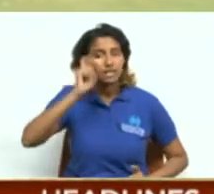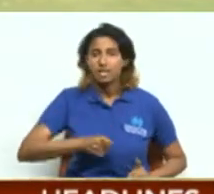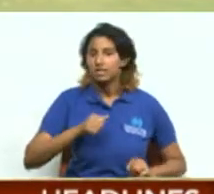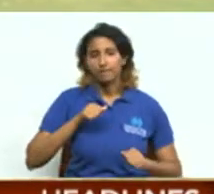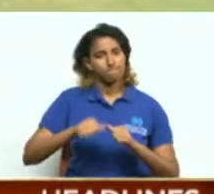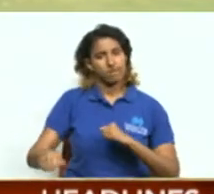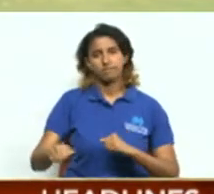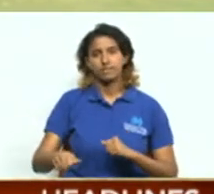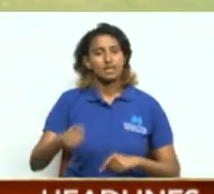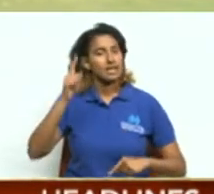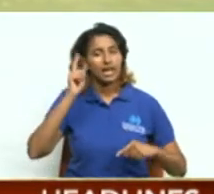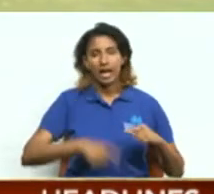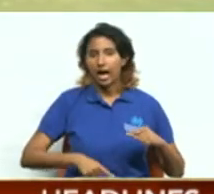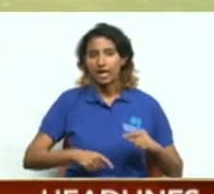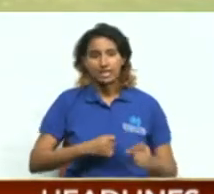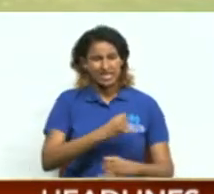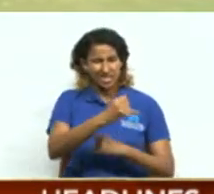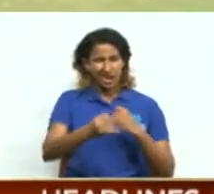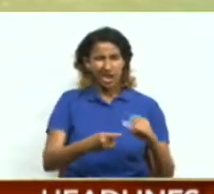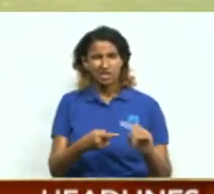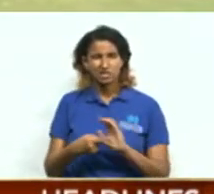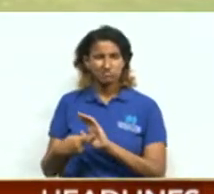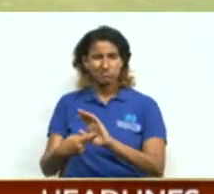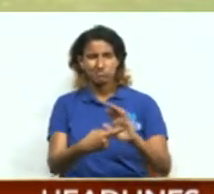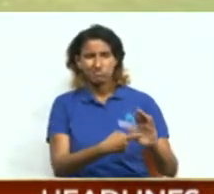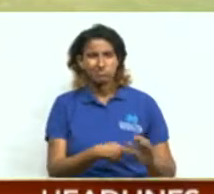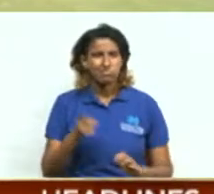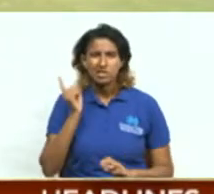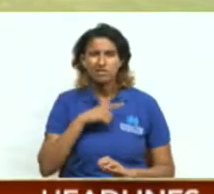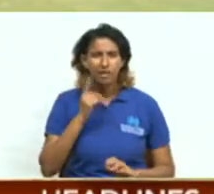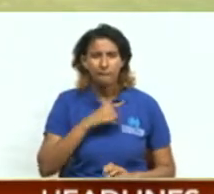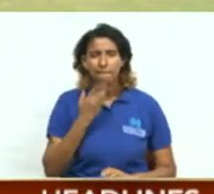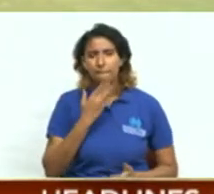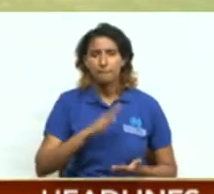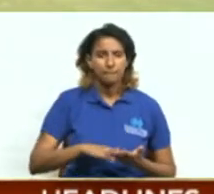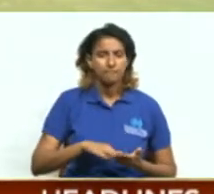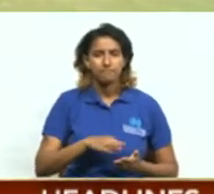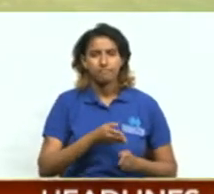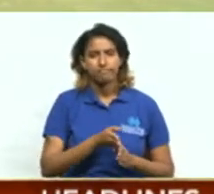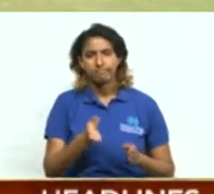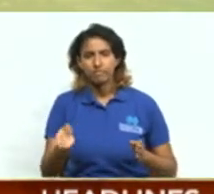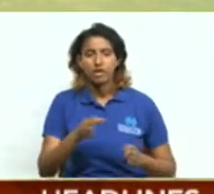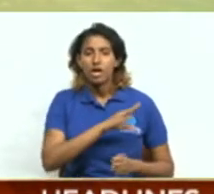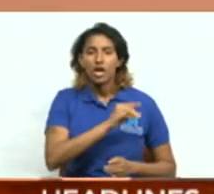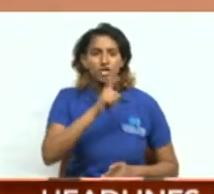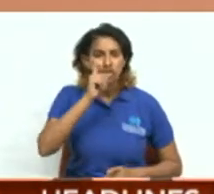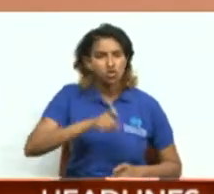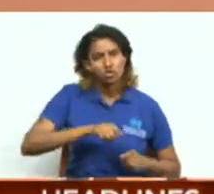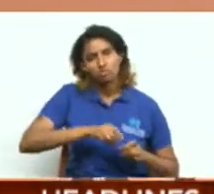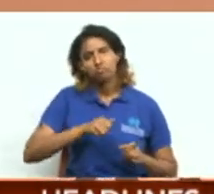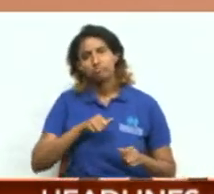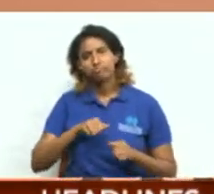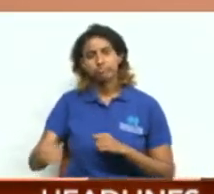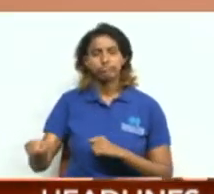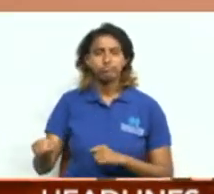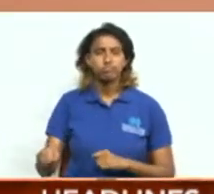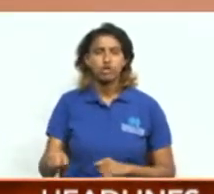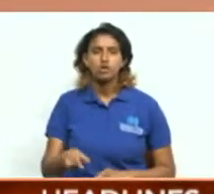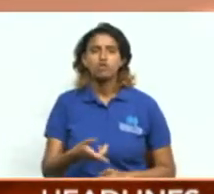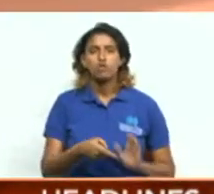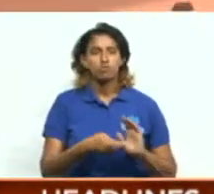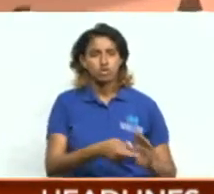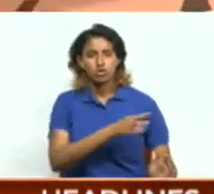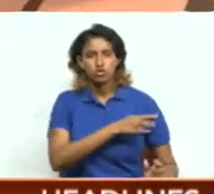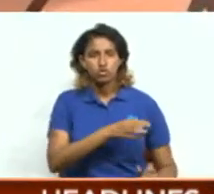know, and he should be removed immediately from all positions that he holds with the Trinidad and Tobago Cricket Board. Earlier this year, the TTCB came under